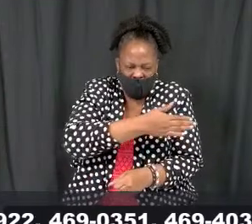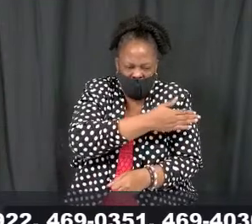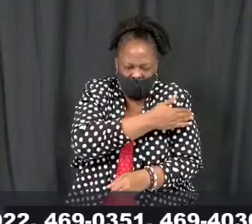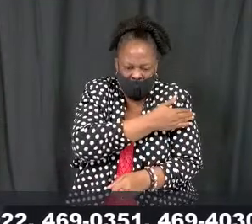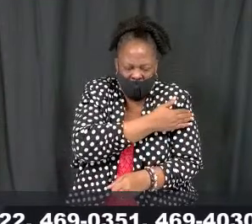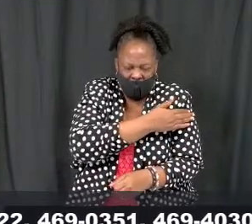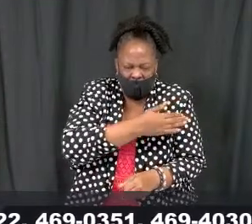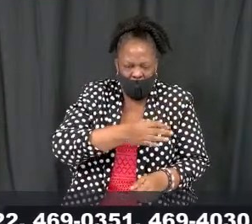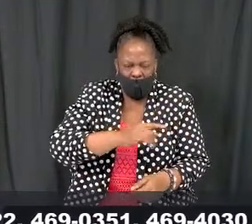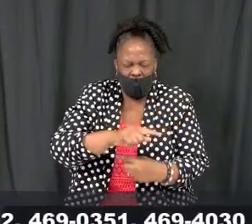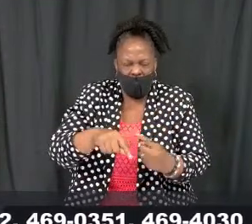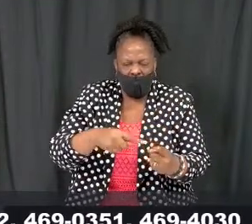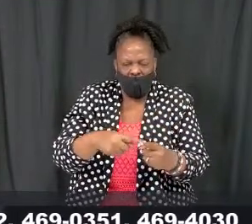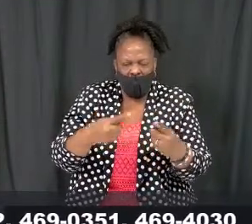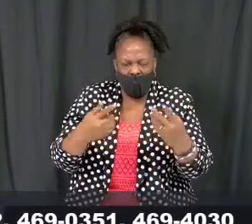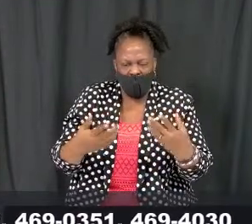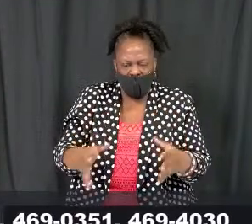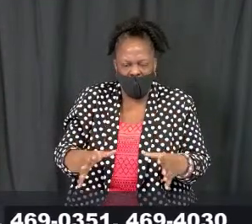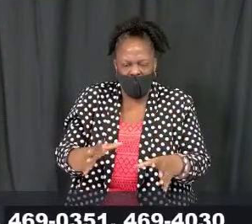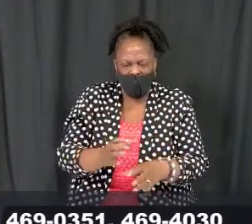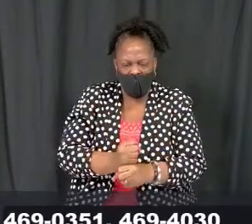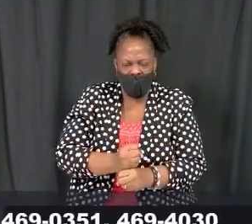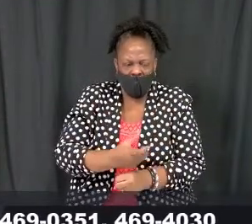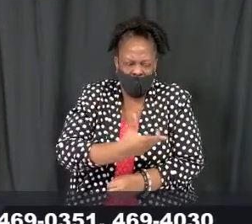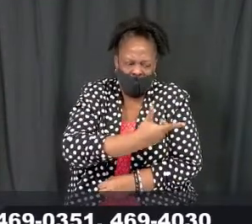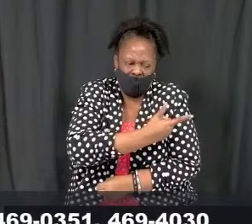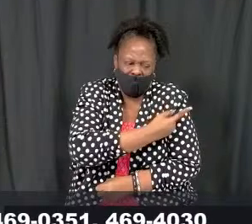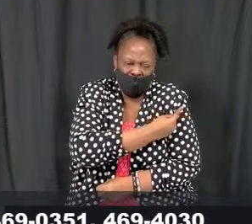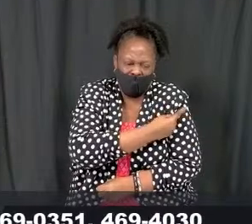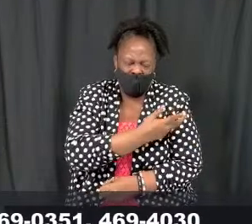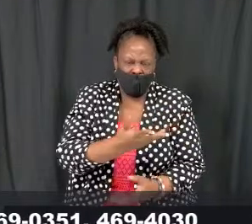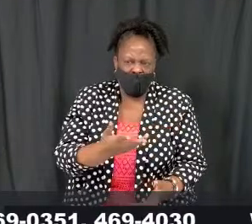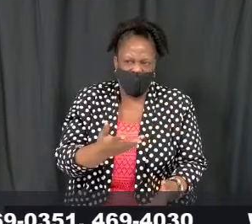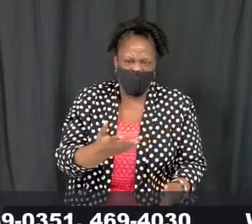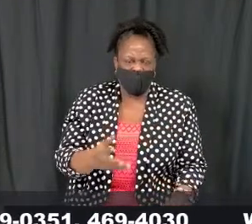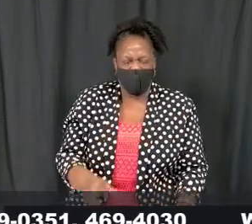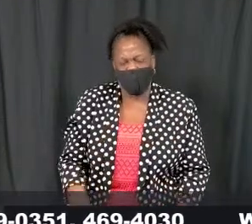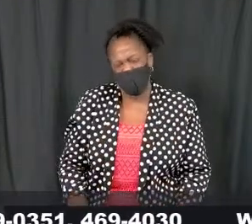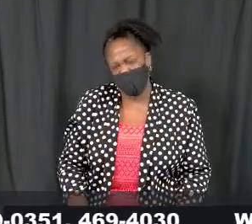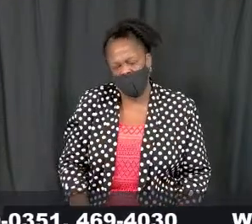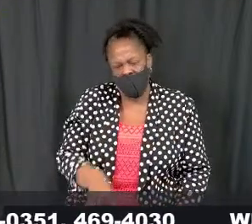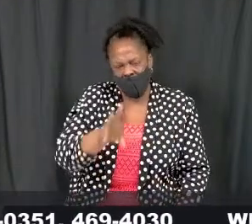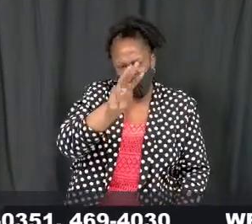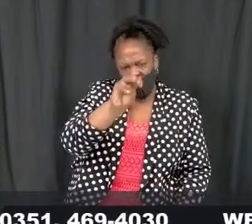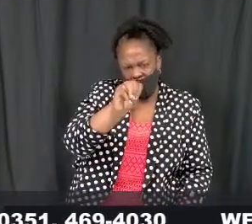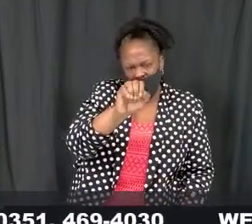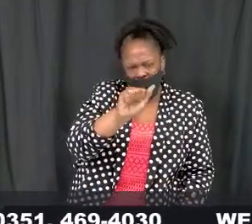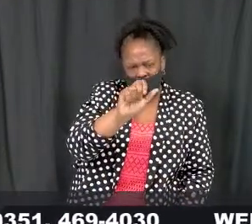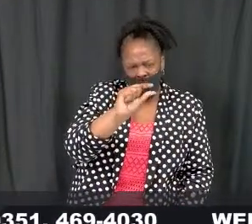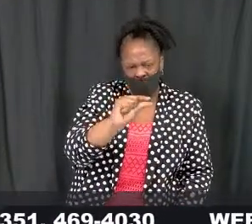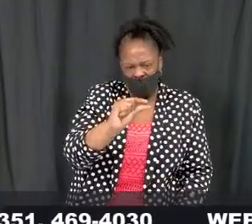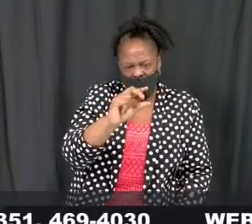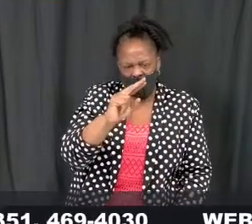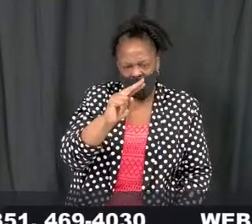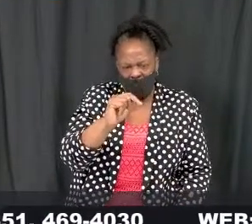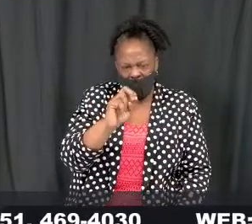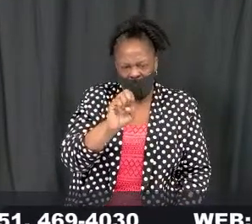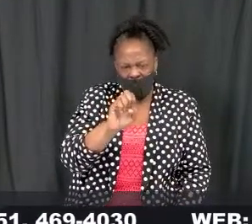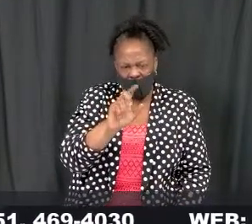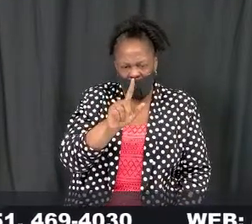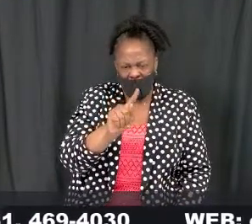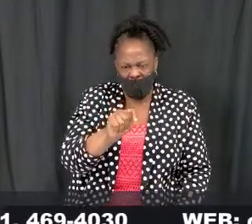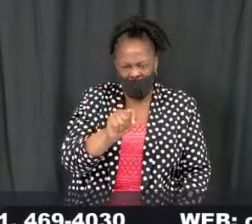are being circulated. Now, we who are following social media, we have a responsibility not to